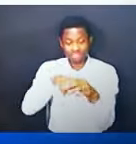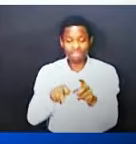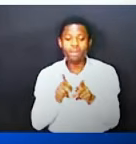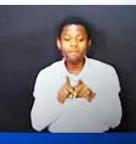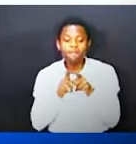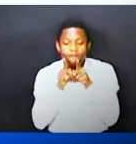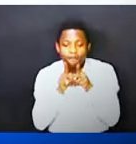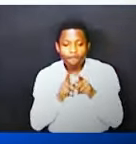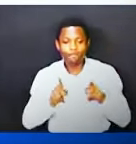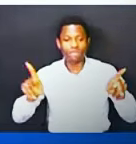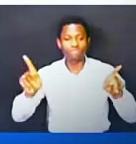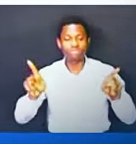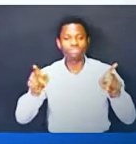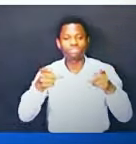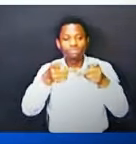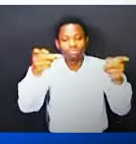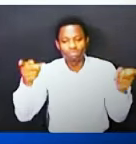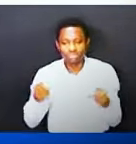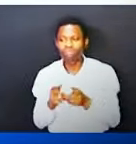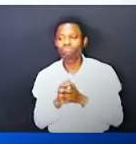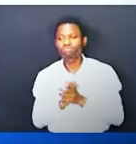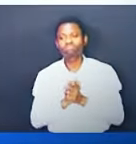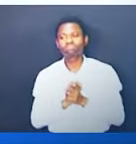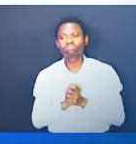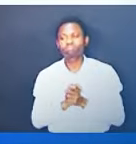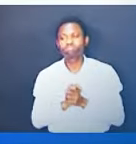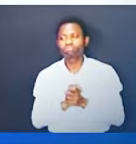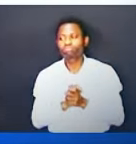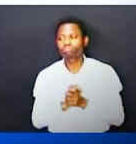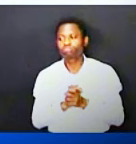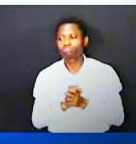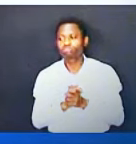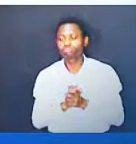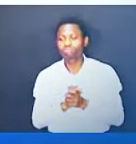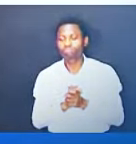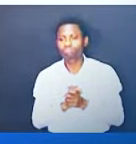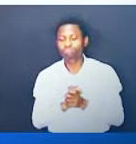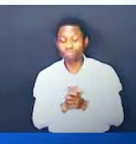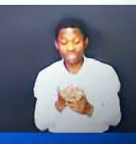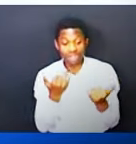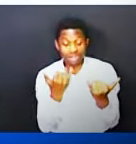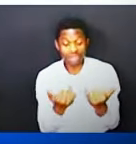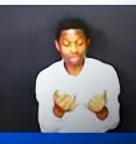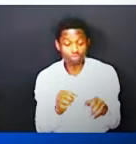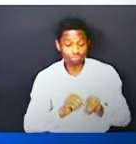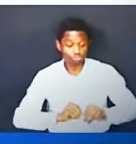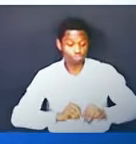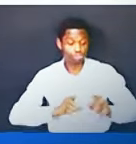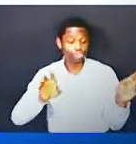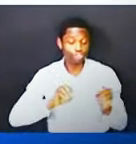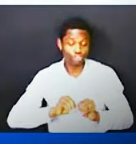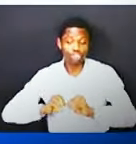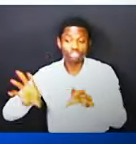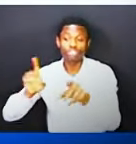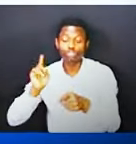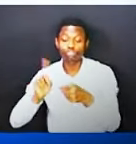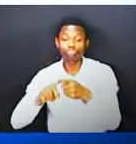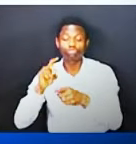Now that we have been unleashed into the world, we want you to live your faith in the